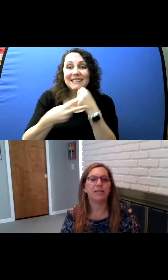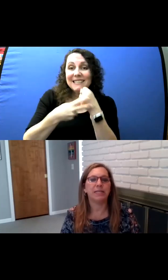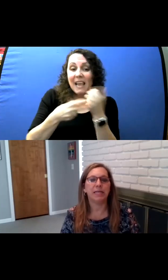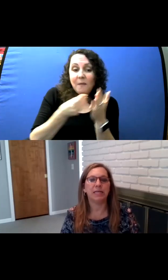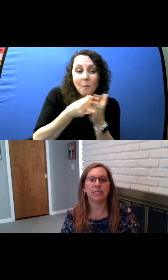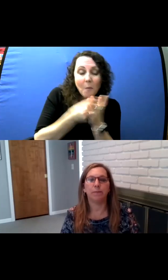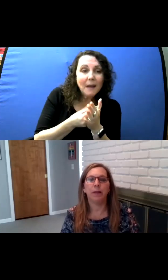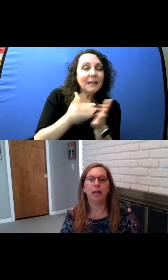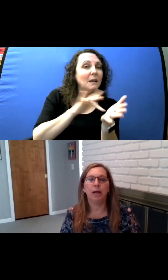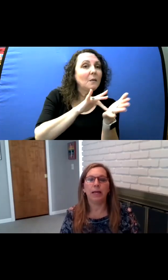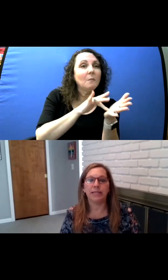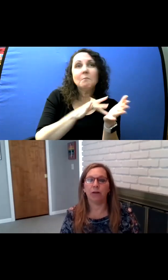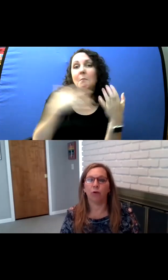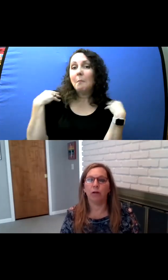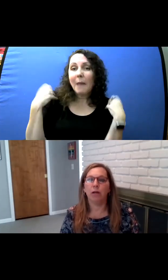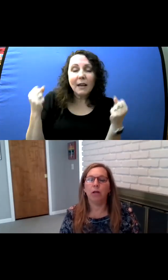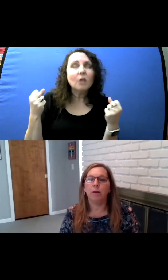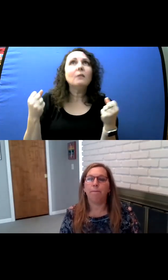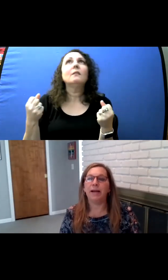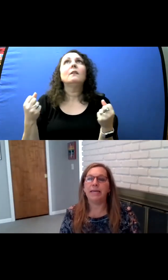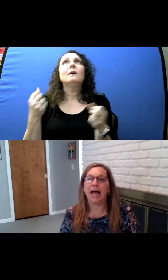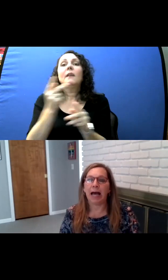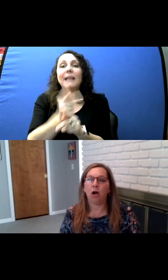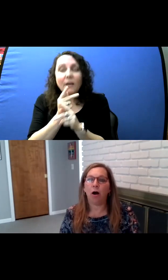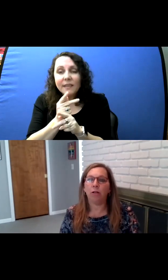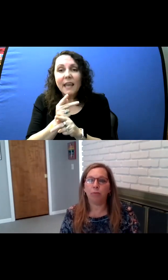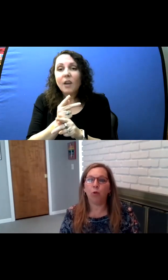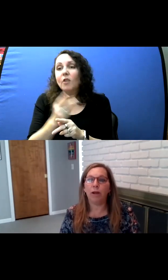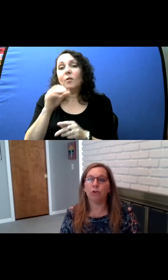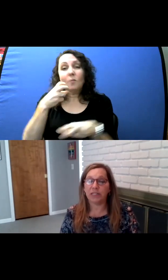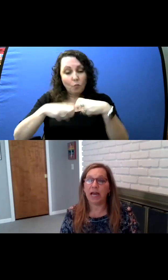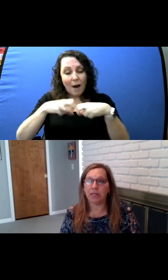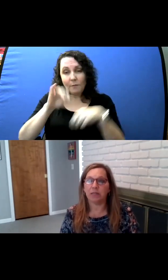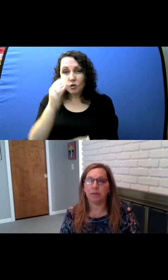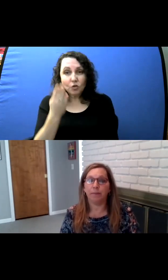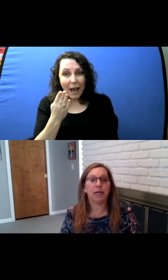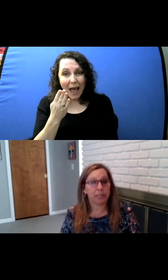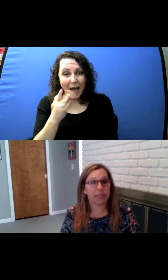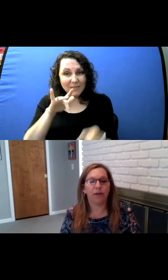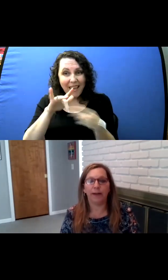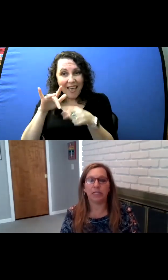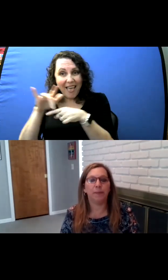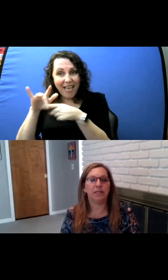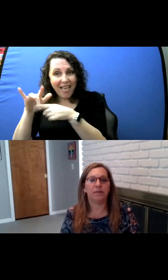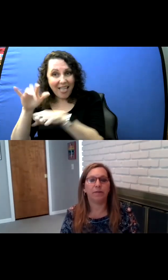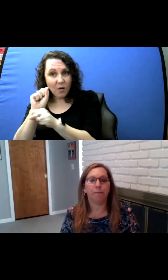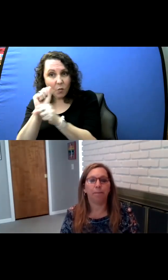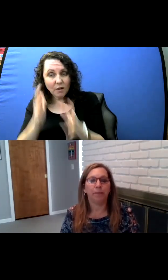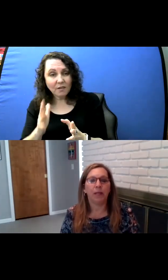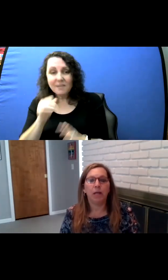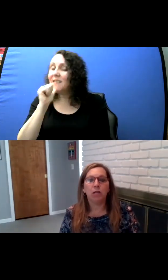and absenteeism, etc. But not all employers test because it is very